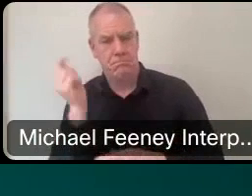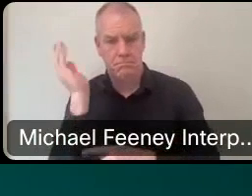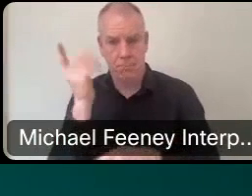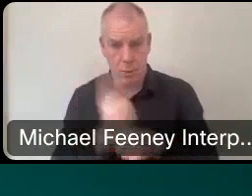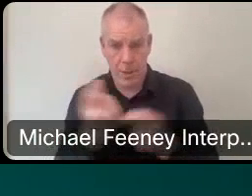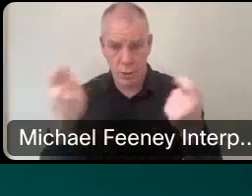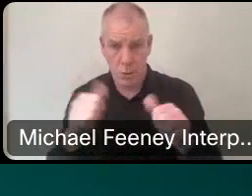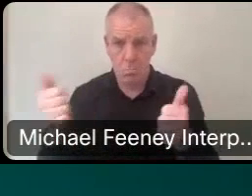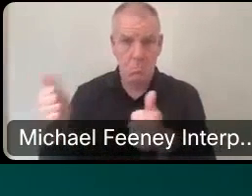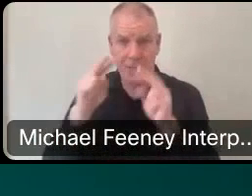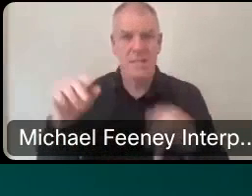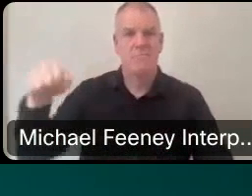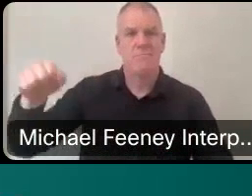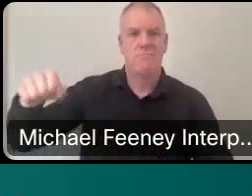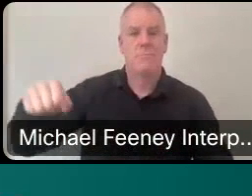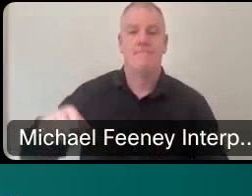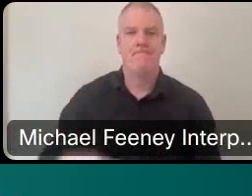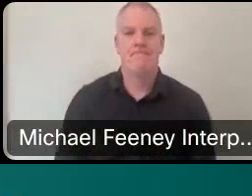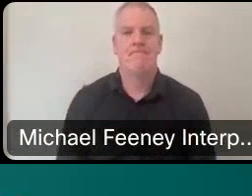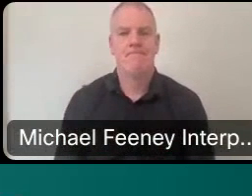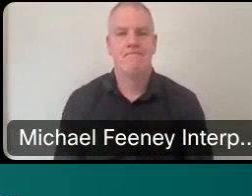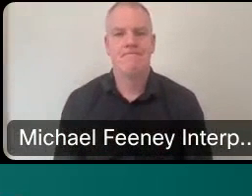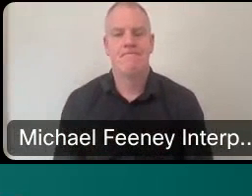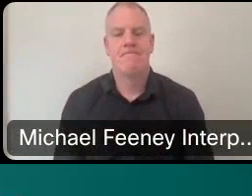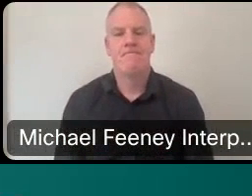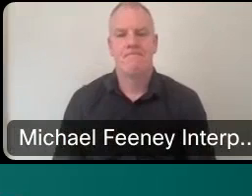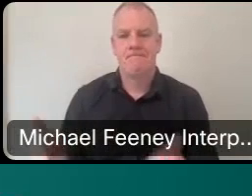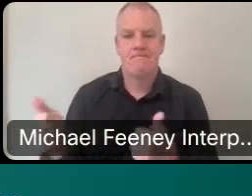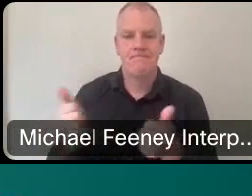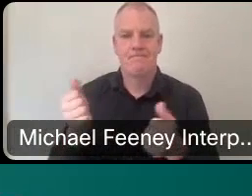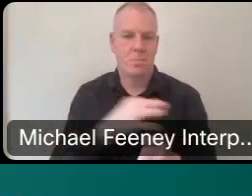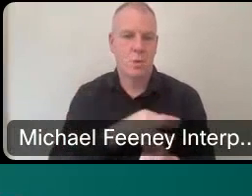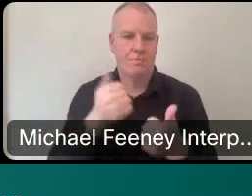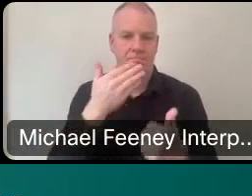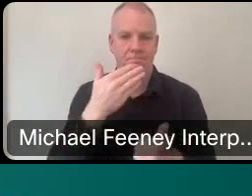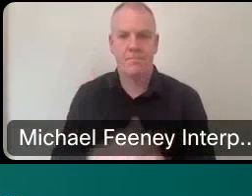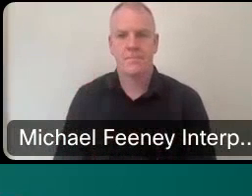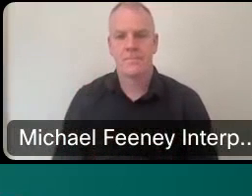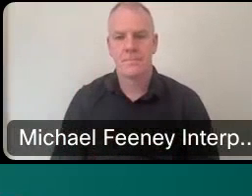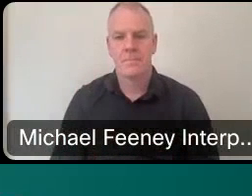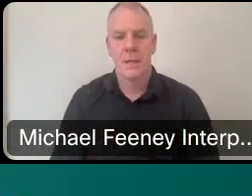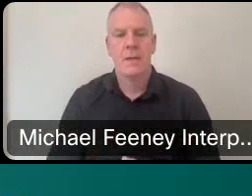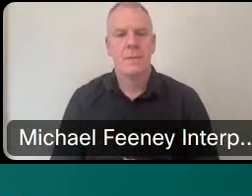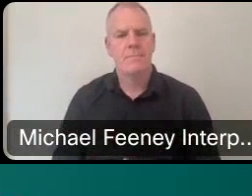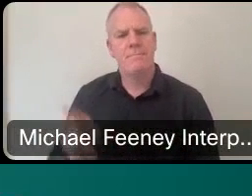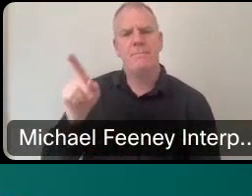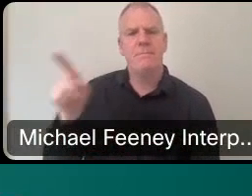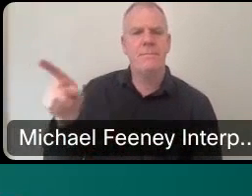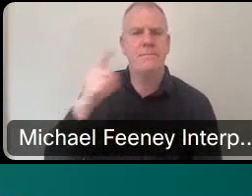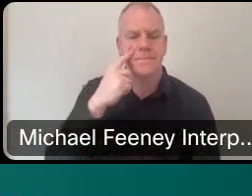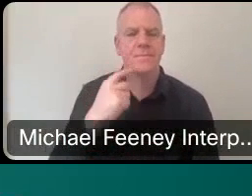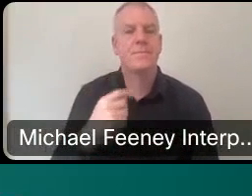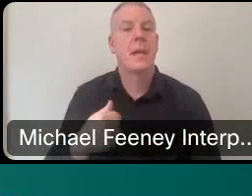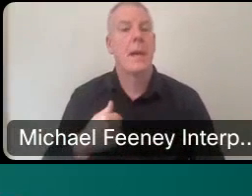sharing now. Can you see those okay? Yeah, all good, Lorraine, yeah. Thank you. Yeah, so as Angela said, I'm